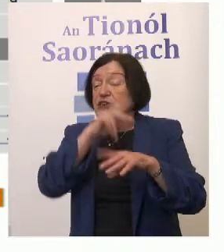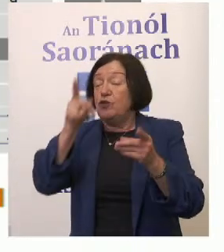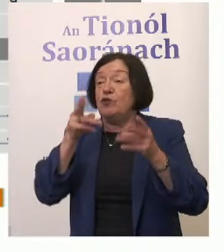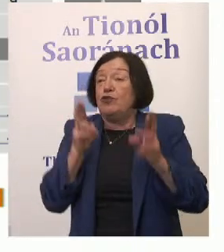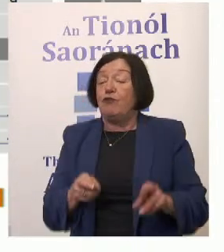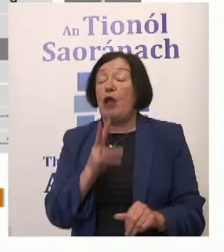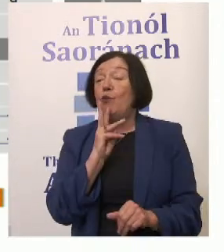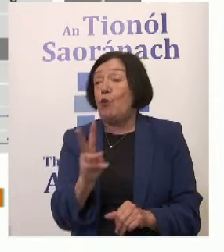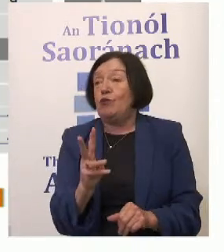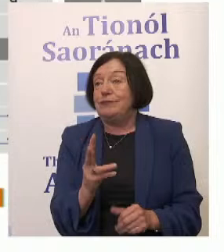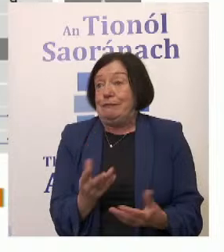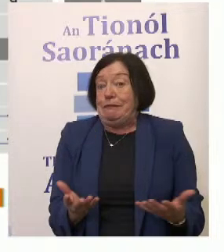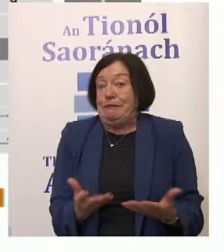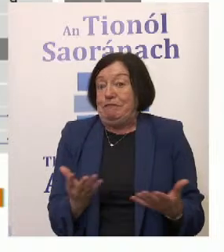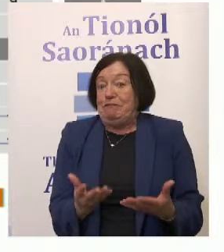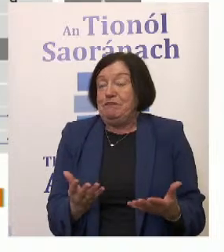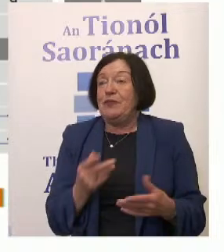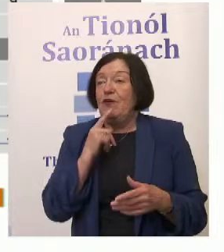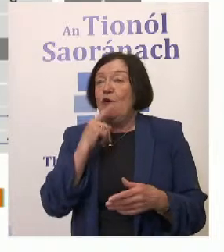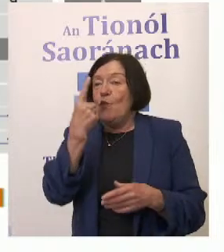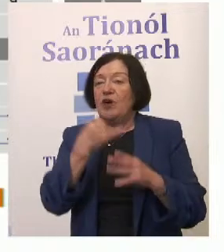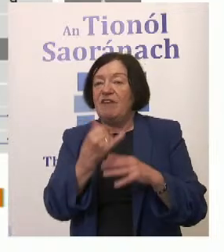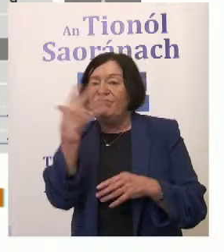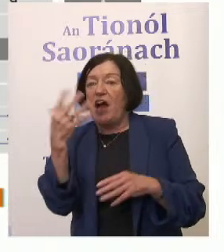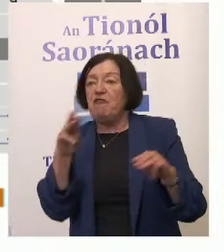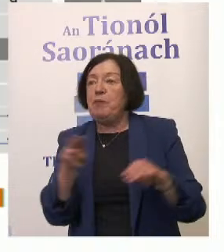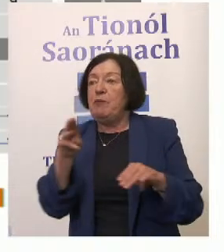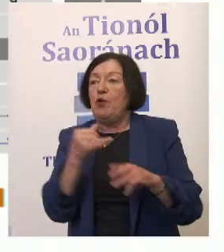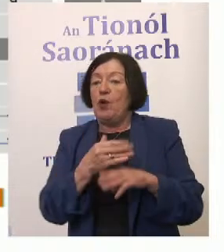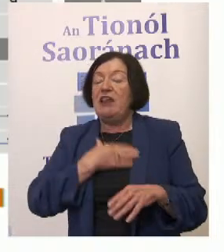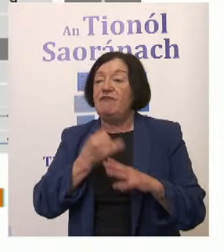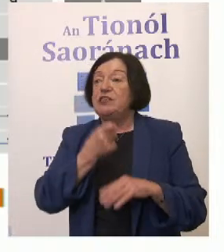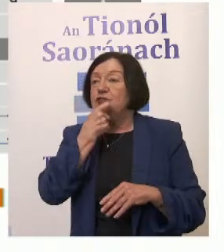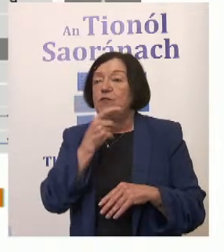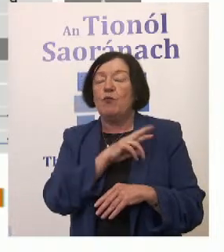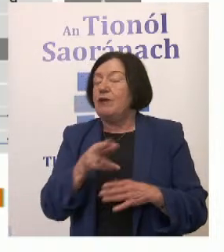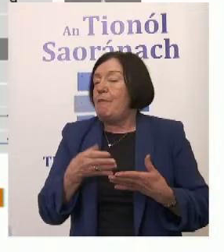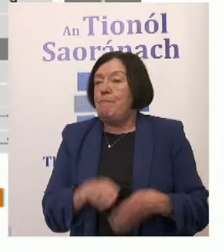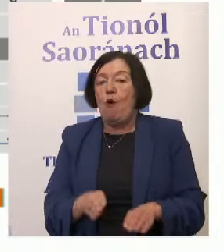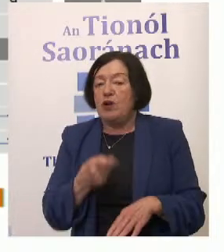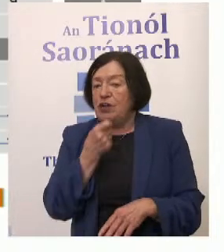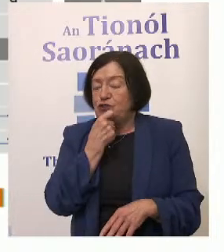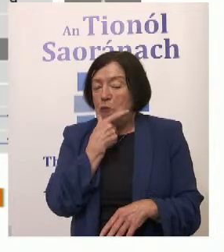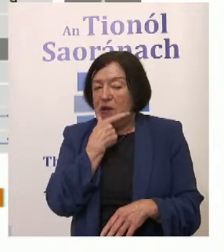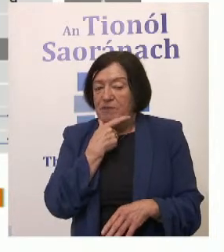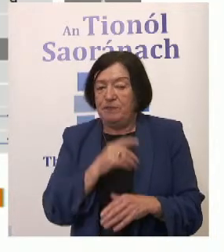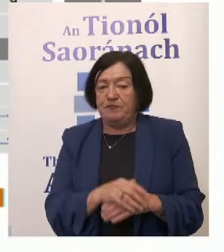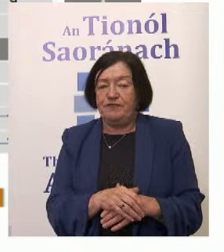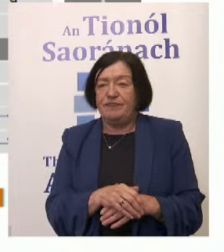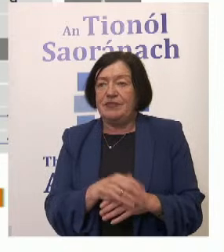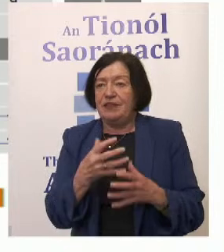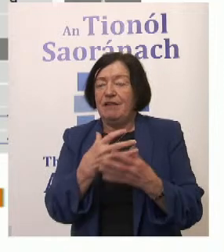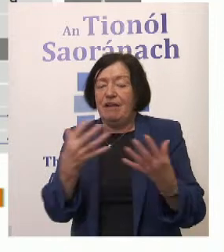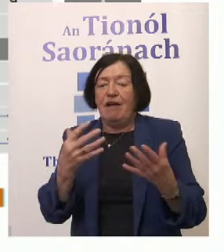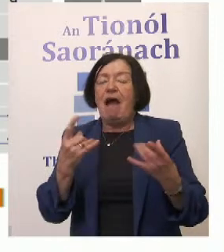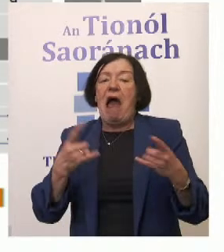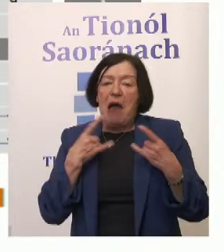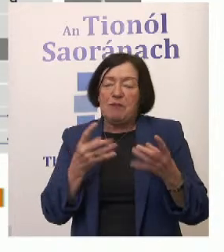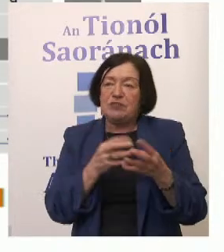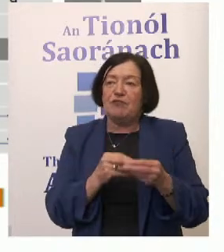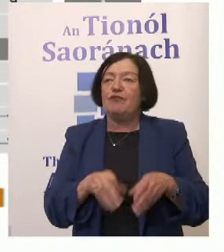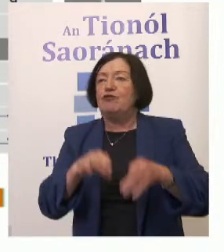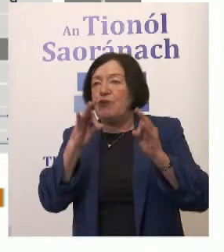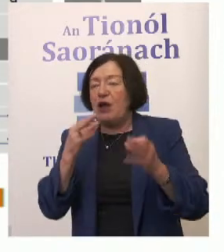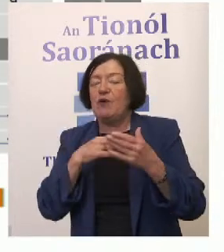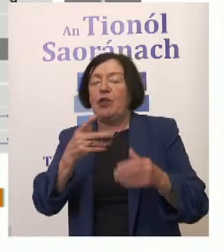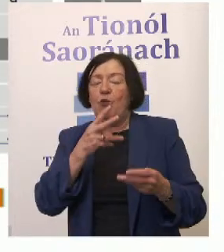word anymore, but I think there's 1 in 5 people who live in Dublin weren't born in Dublin. And there's all happy stuff and great stuff